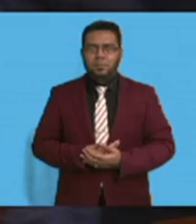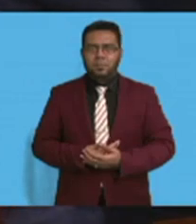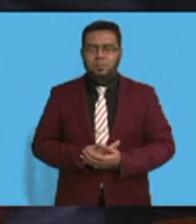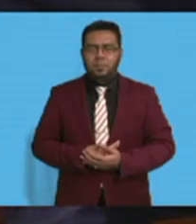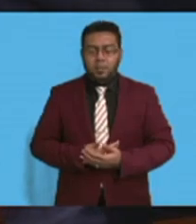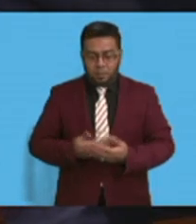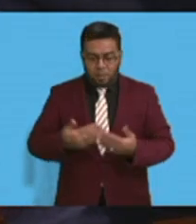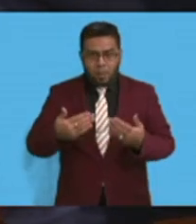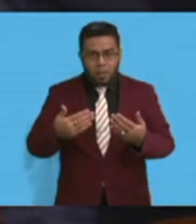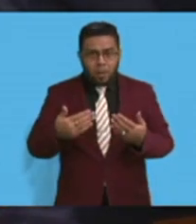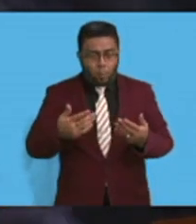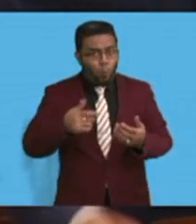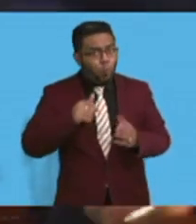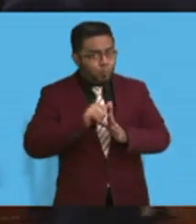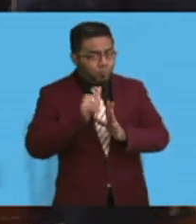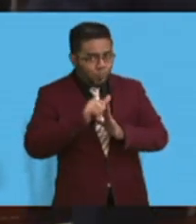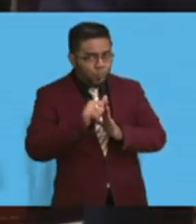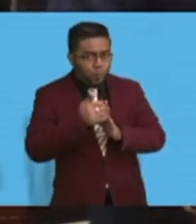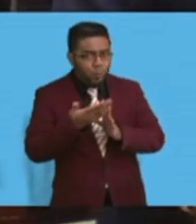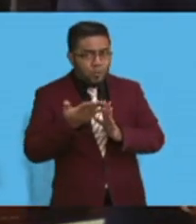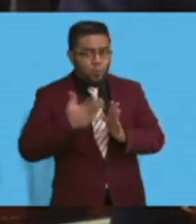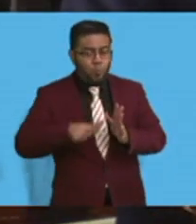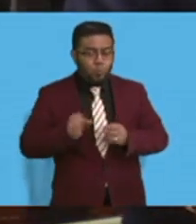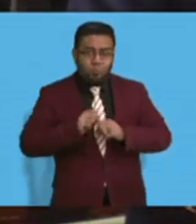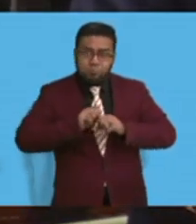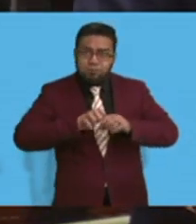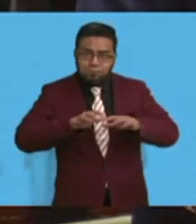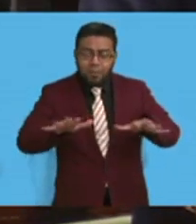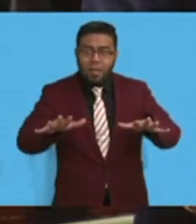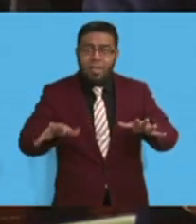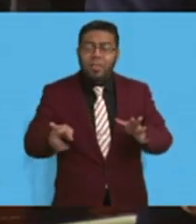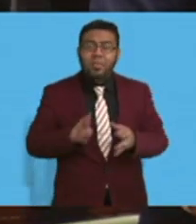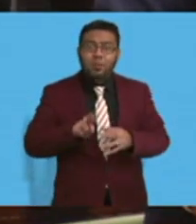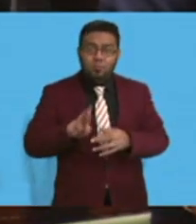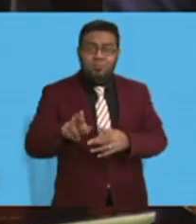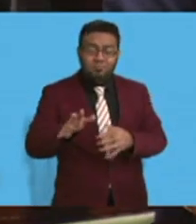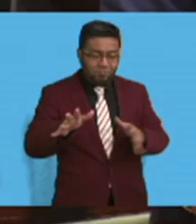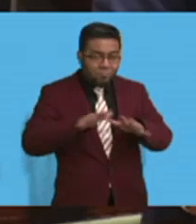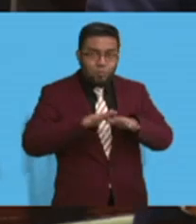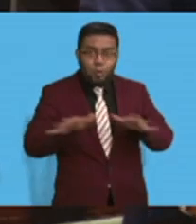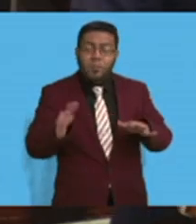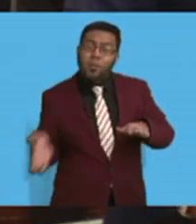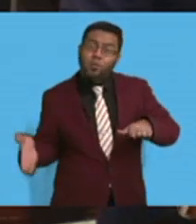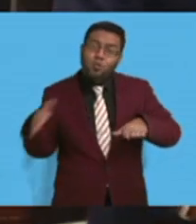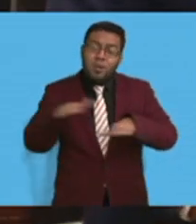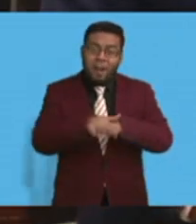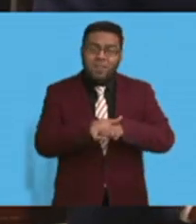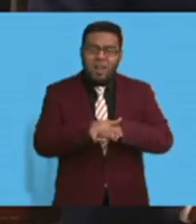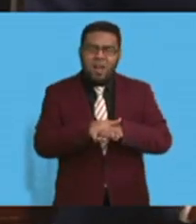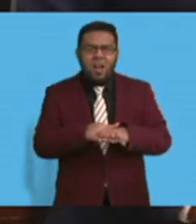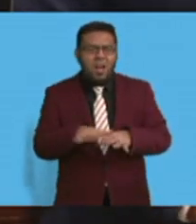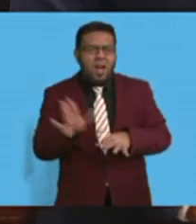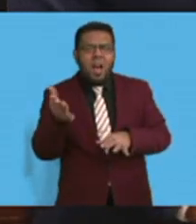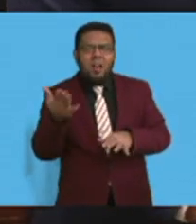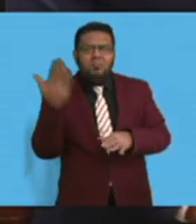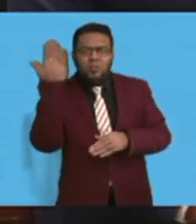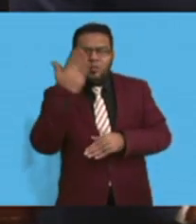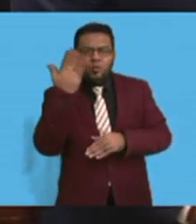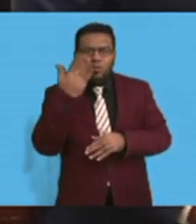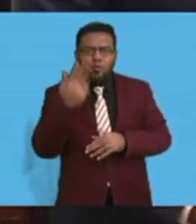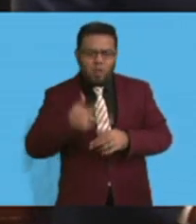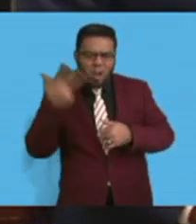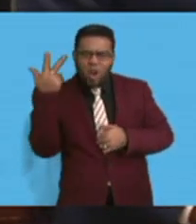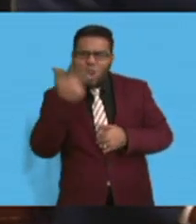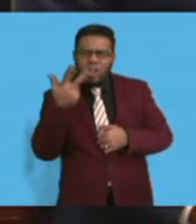Madam Speaker, we're also going to extend the reach of the Accident Compensation Commission Fiji to cover schoolyard injuries, so that families of students